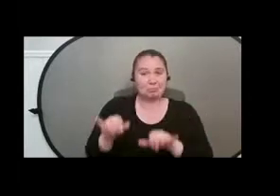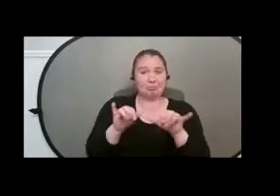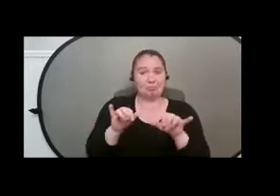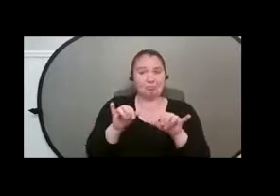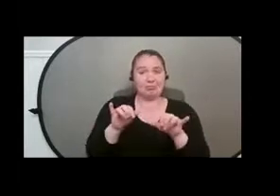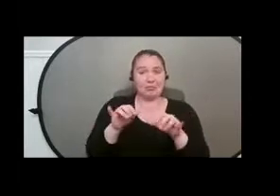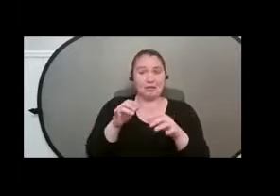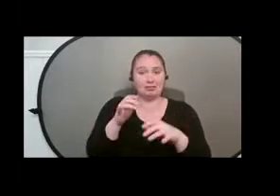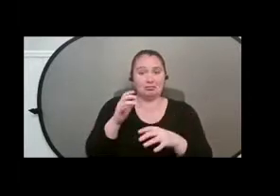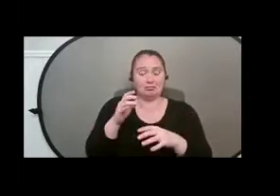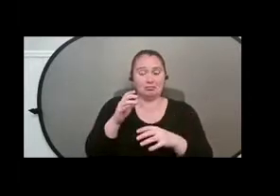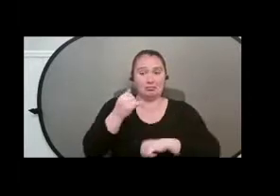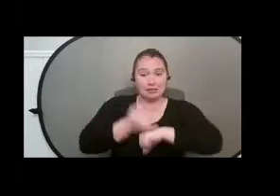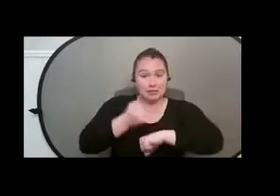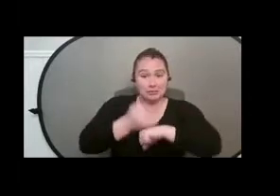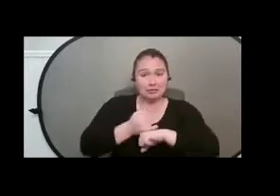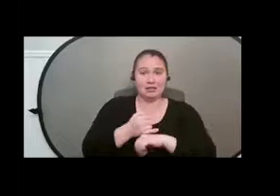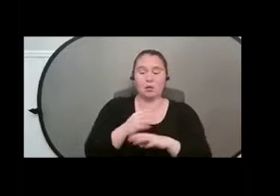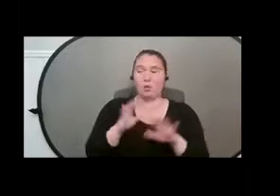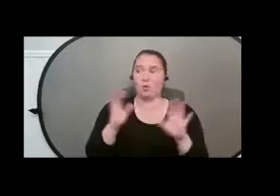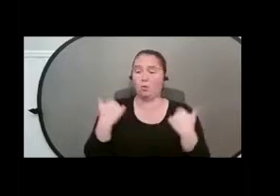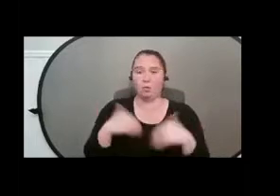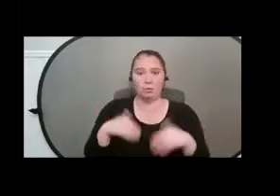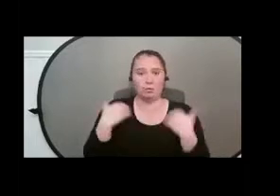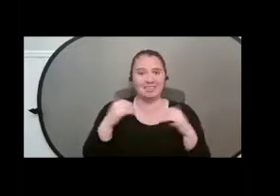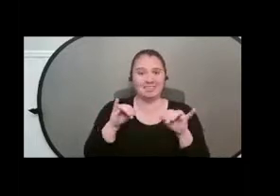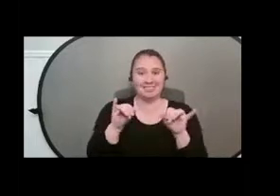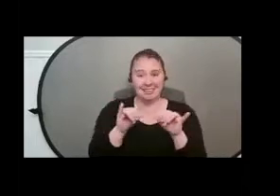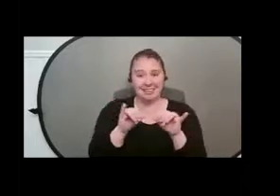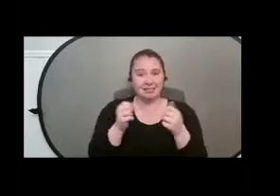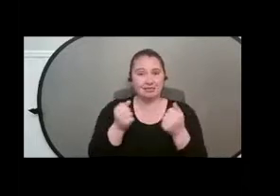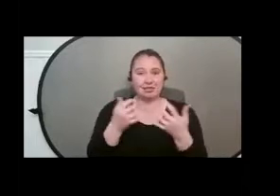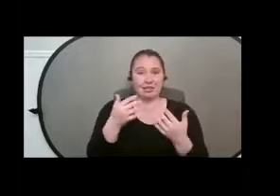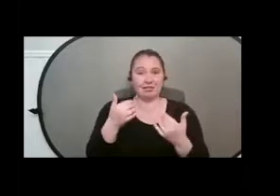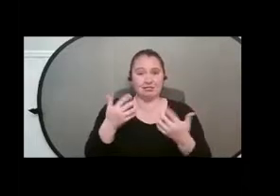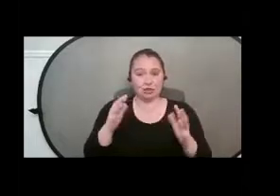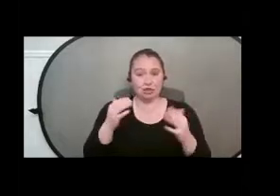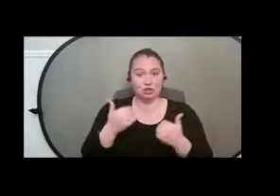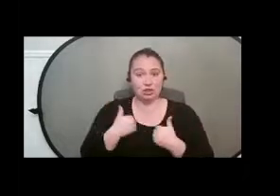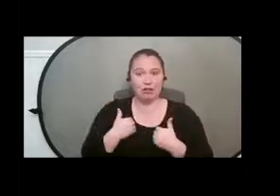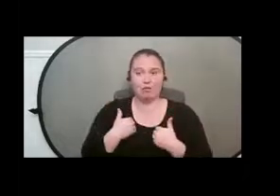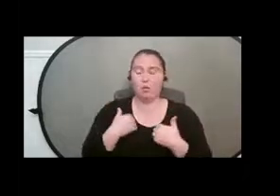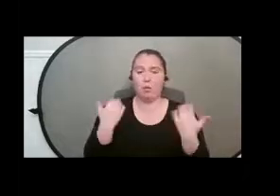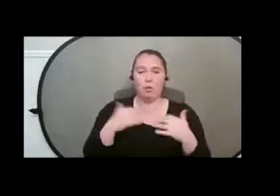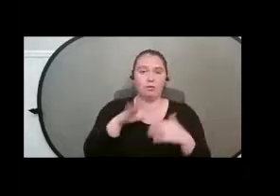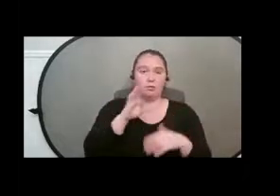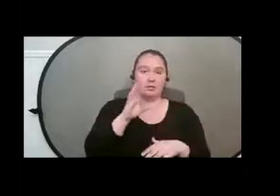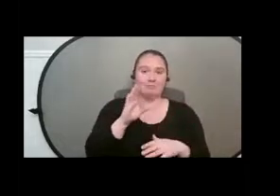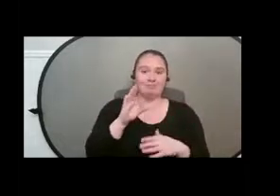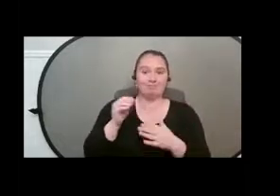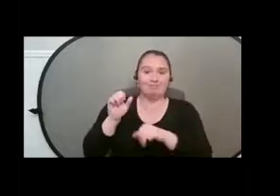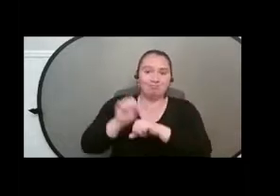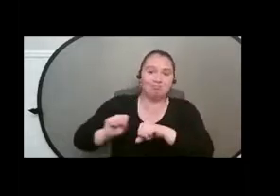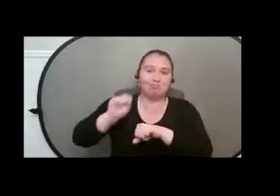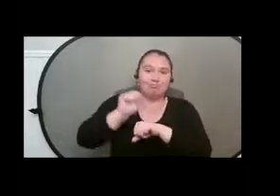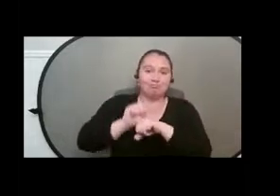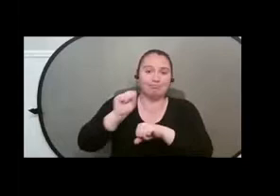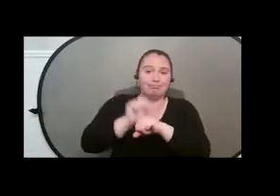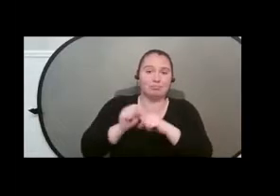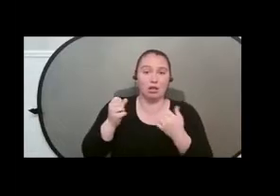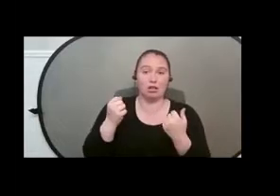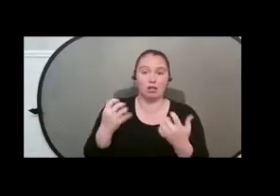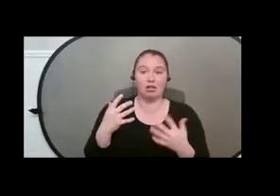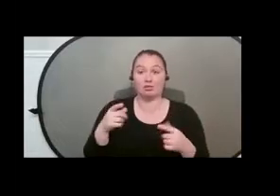great in terms of site size and the existing materials there. And so at this one, we would looked at shifting, worked